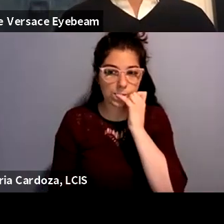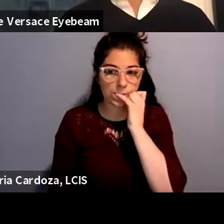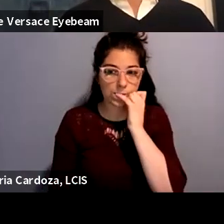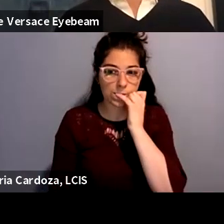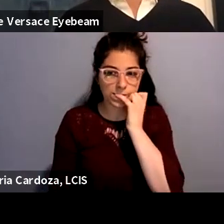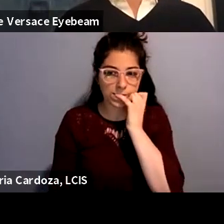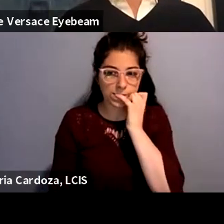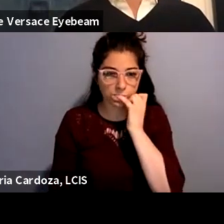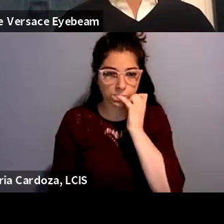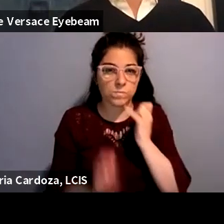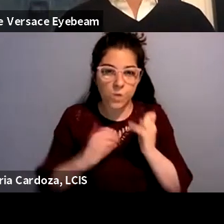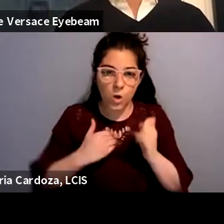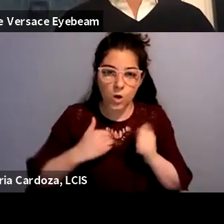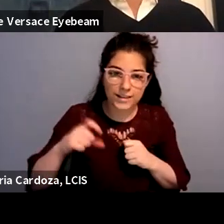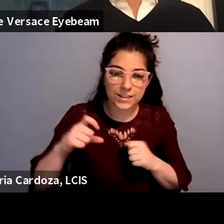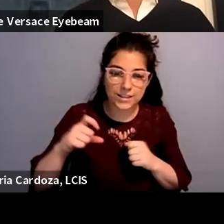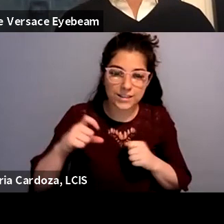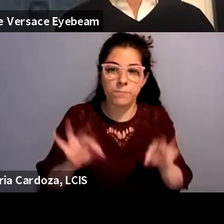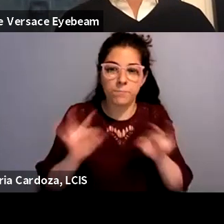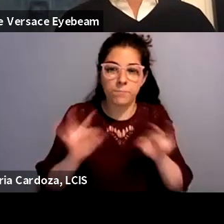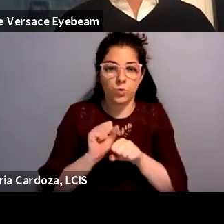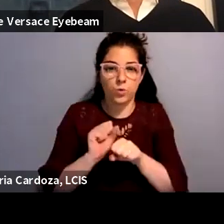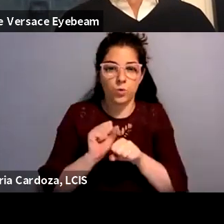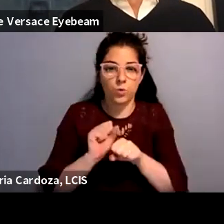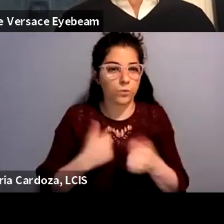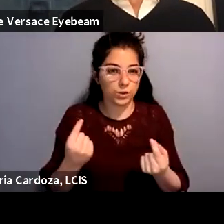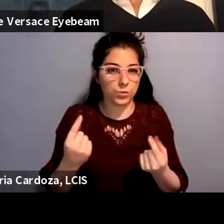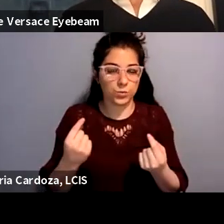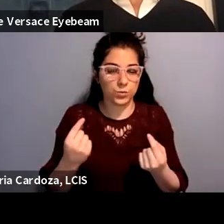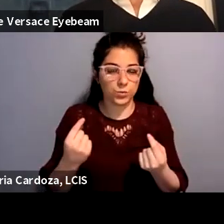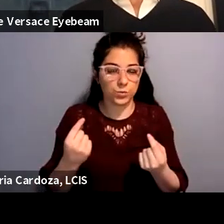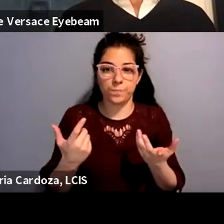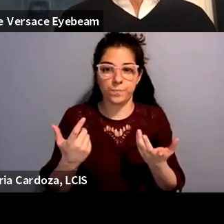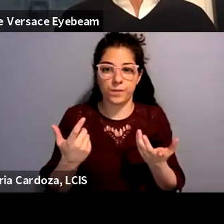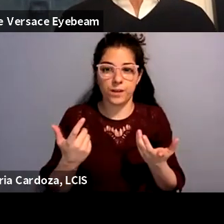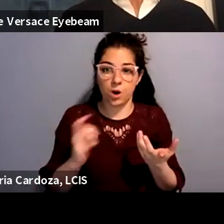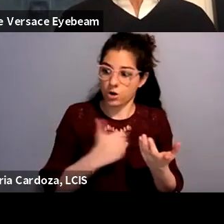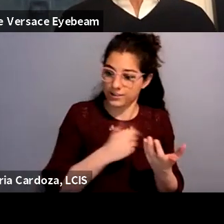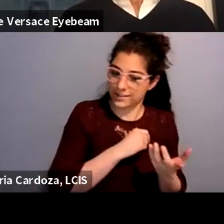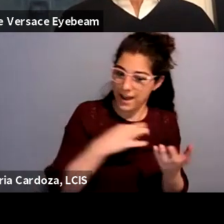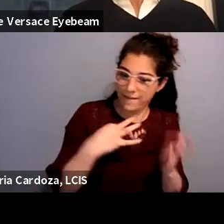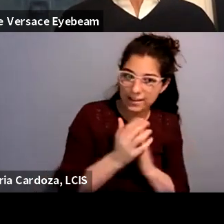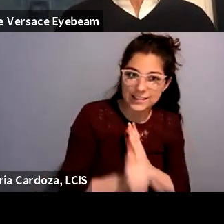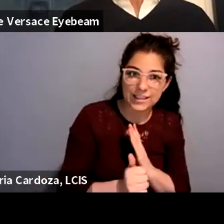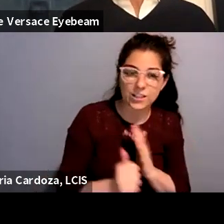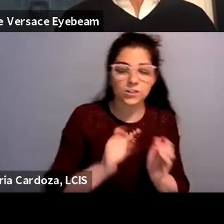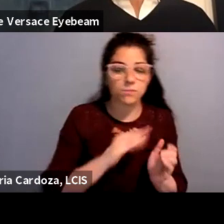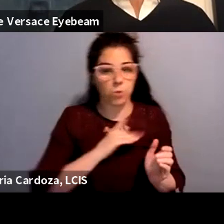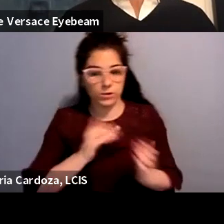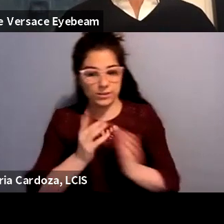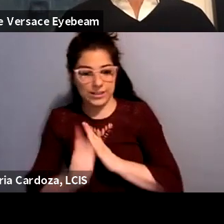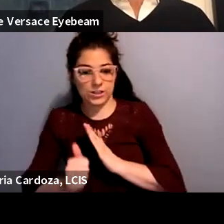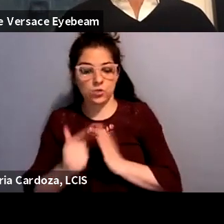work that we do, and who what we bring as a staff and what we bring as a board. For